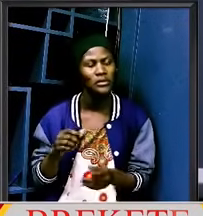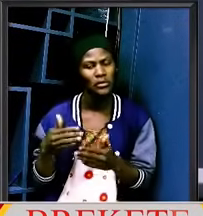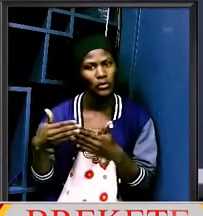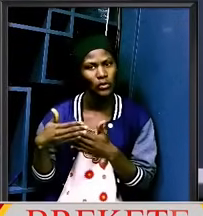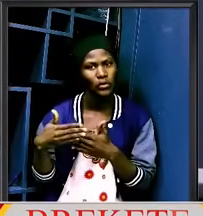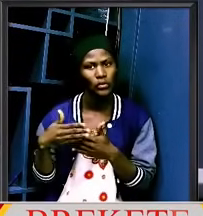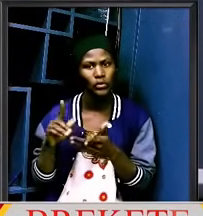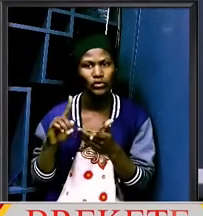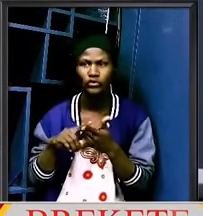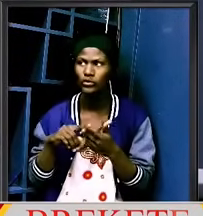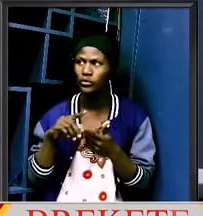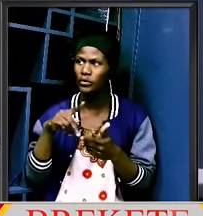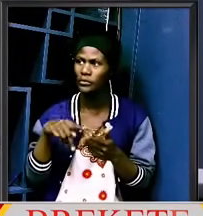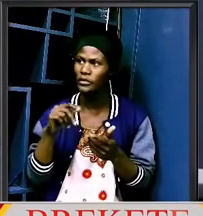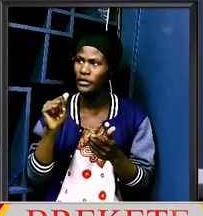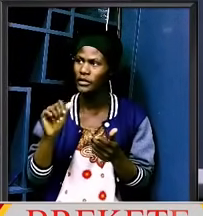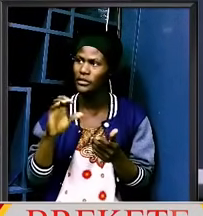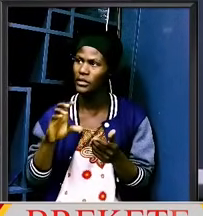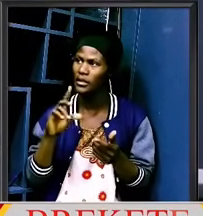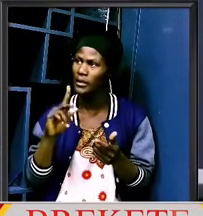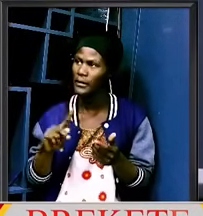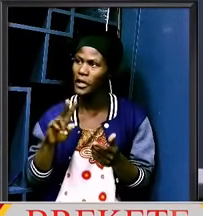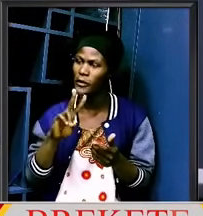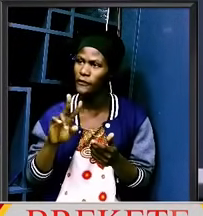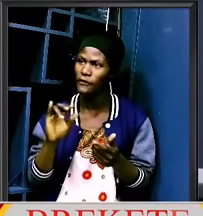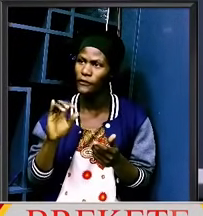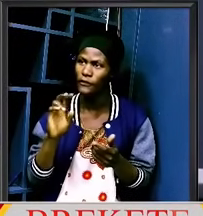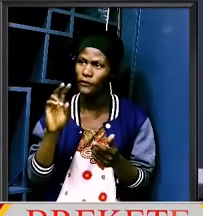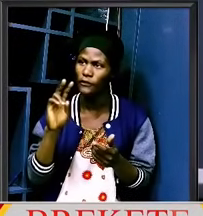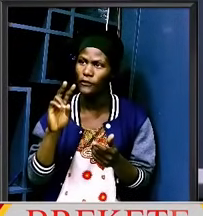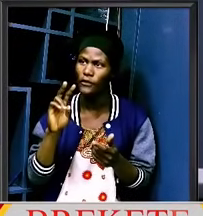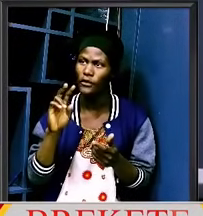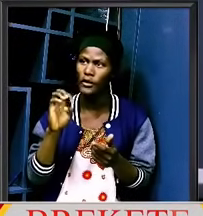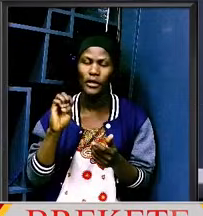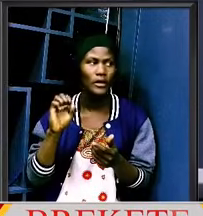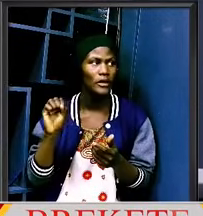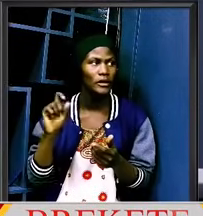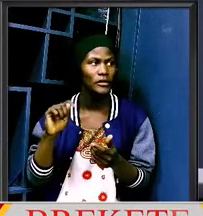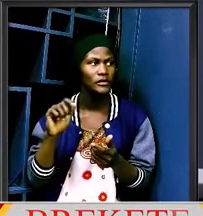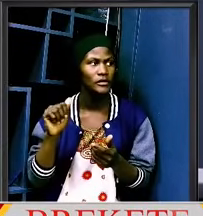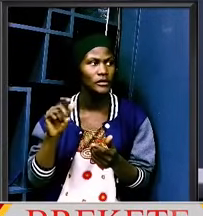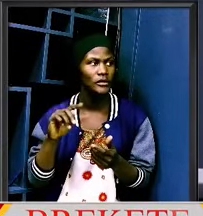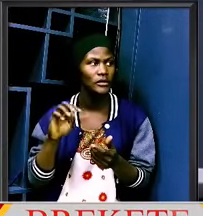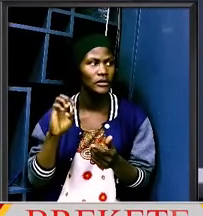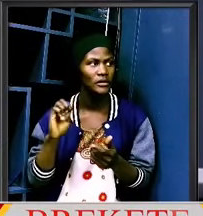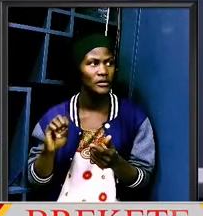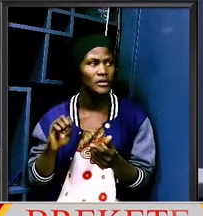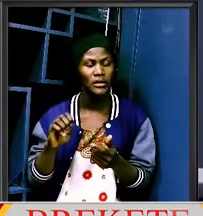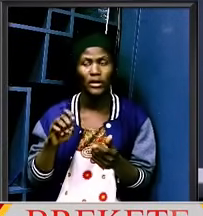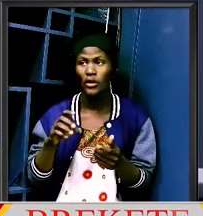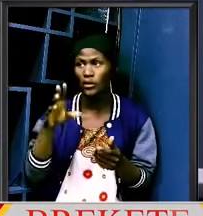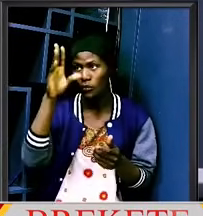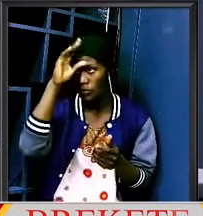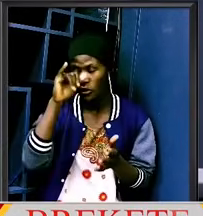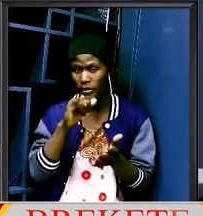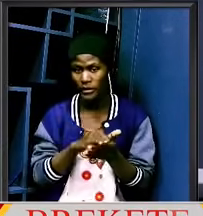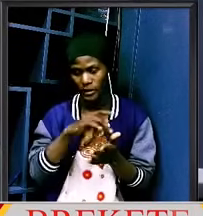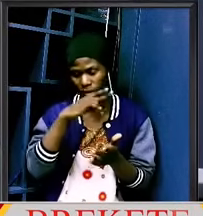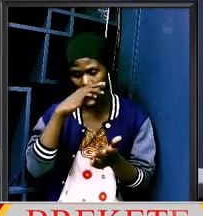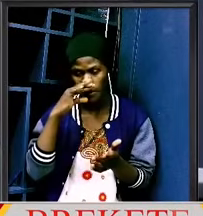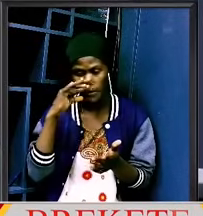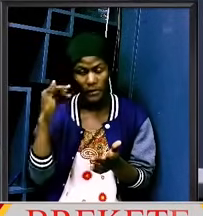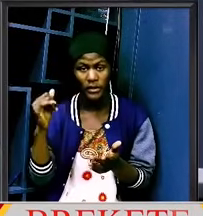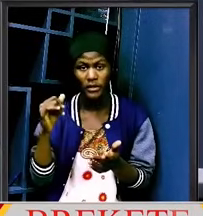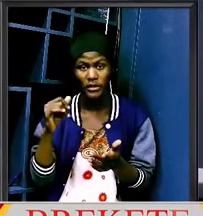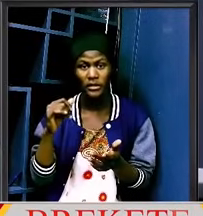this Parkview estate. Yes, sir. The boys with the thief around there are TV boys and Idoma